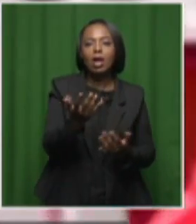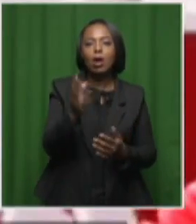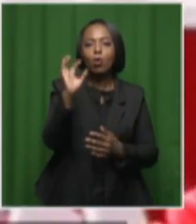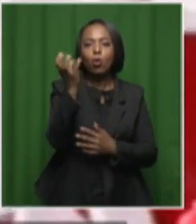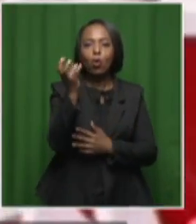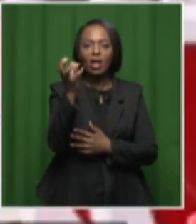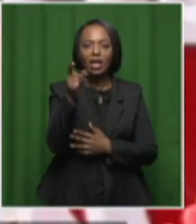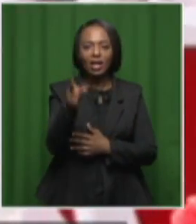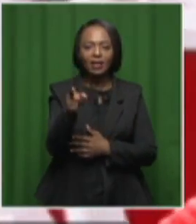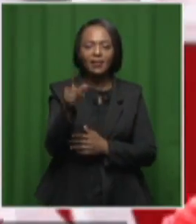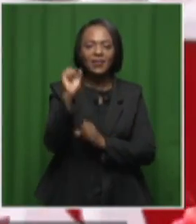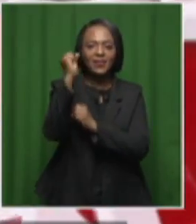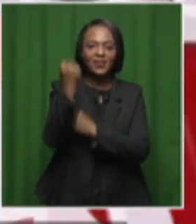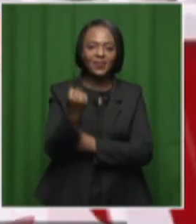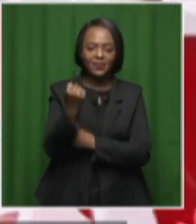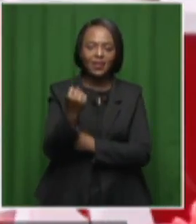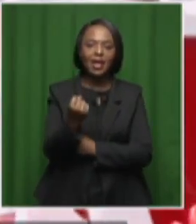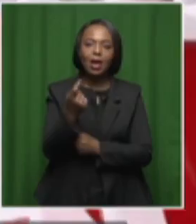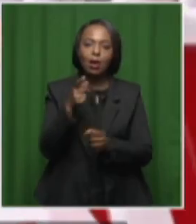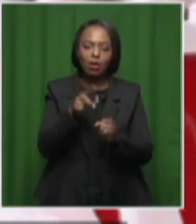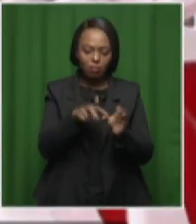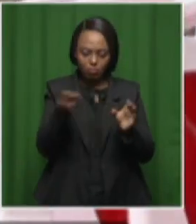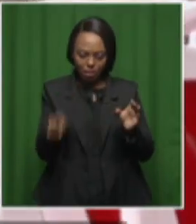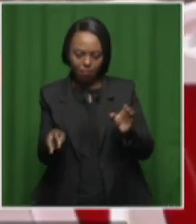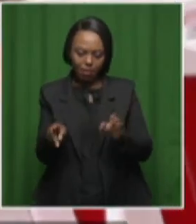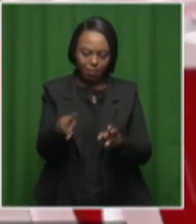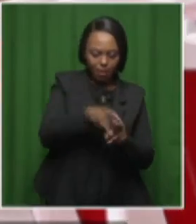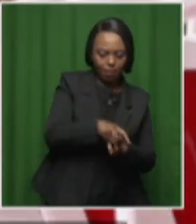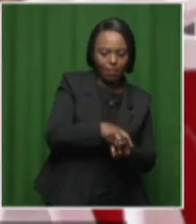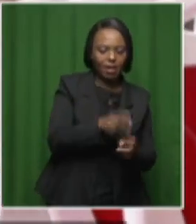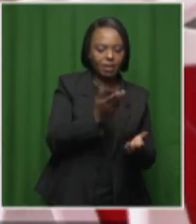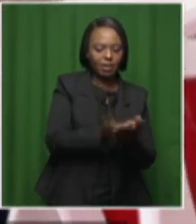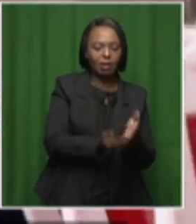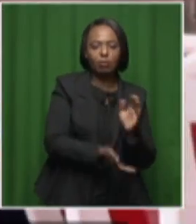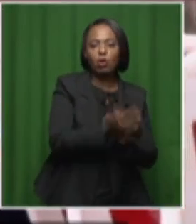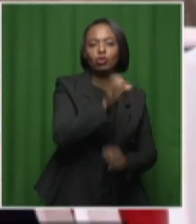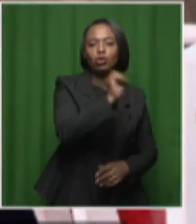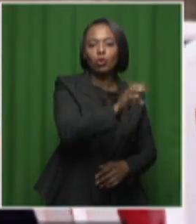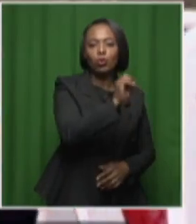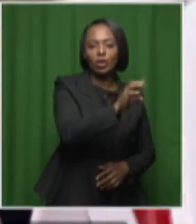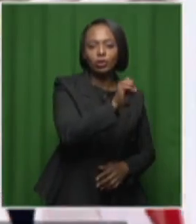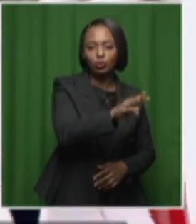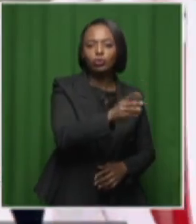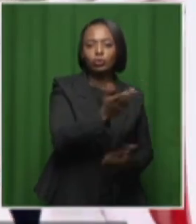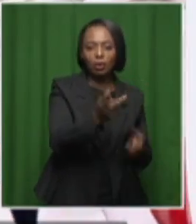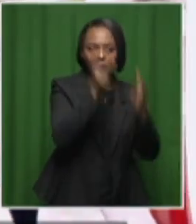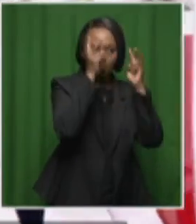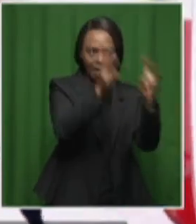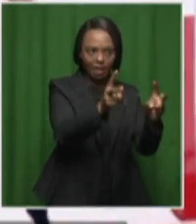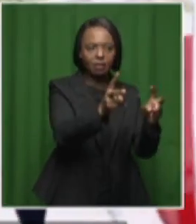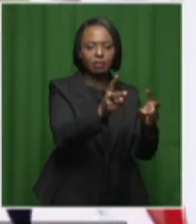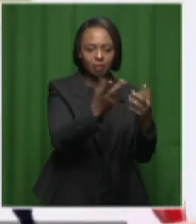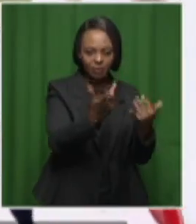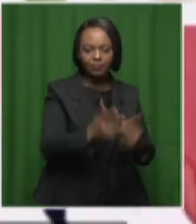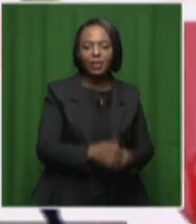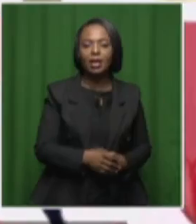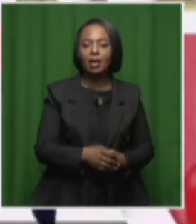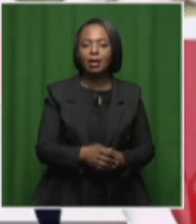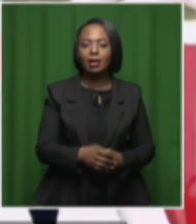Soweto extension. We do not only offer you the city, but we also take you to Soweto. And our package